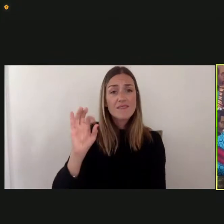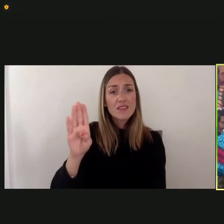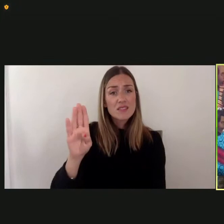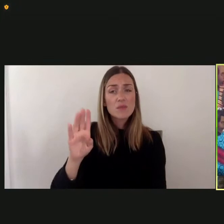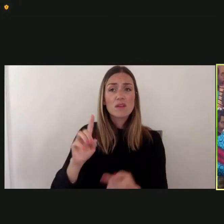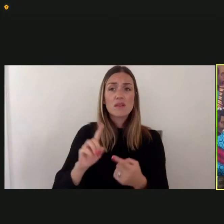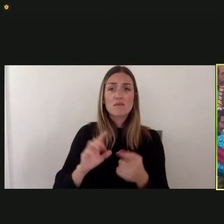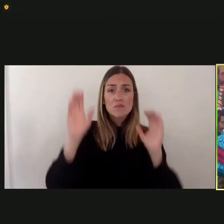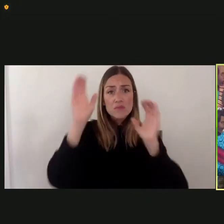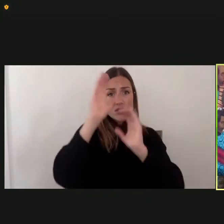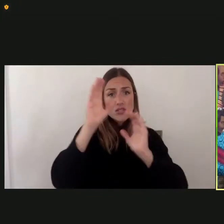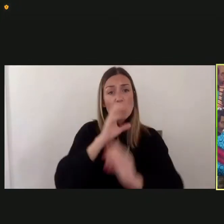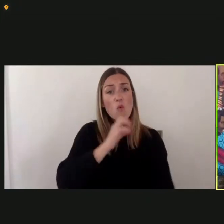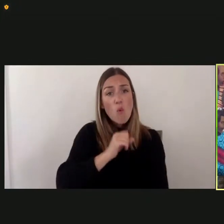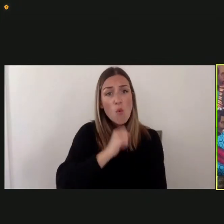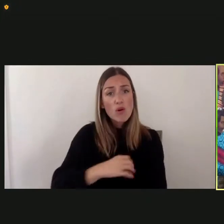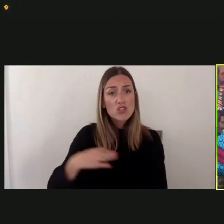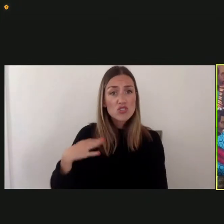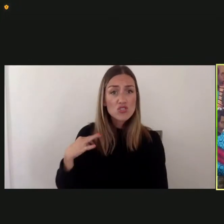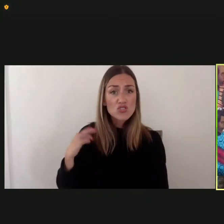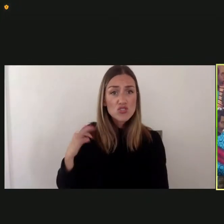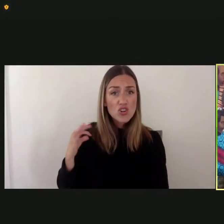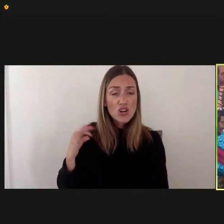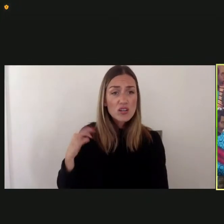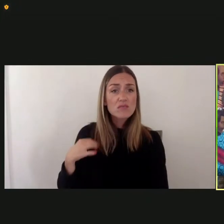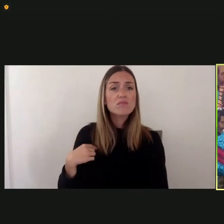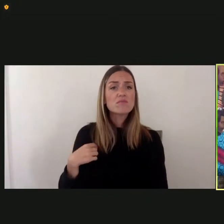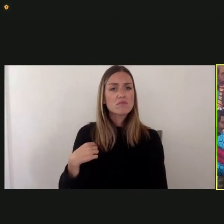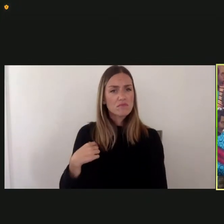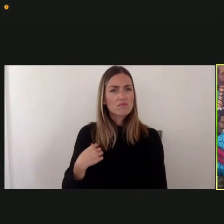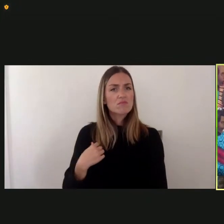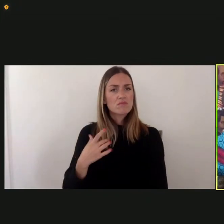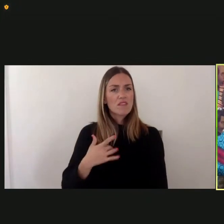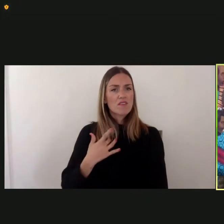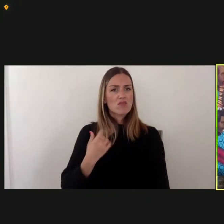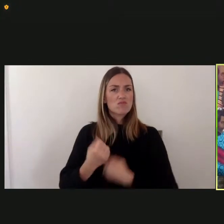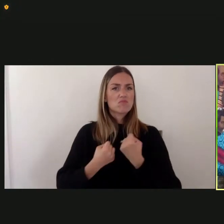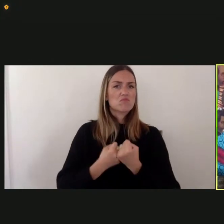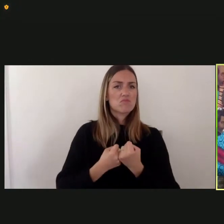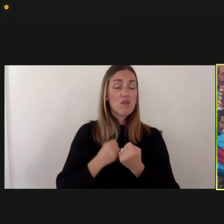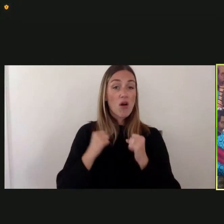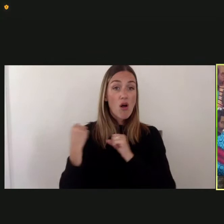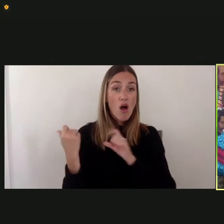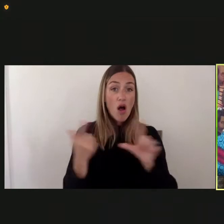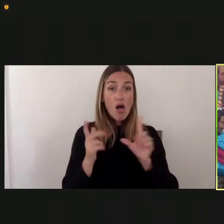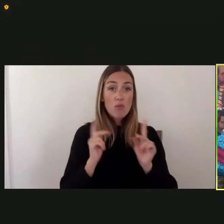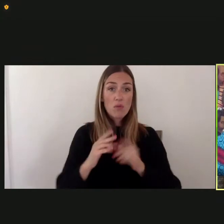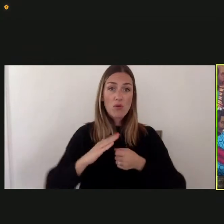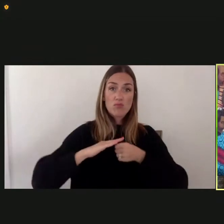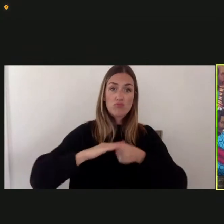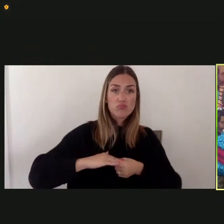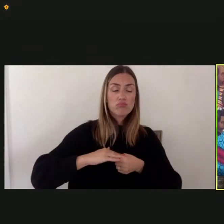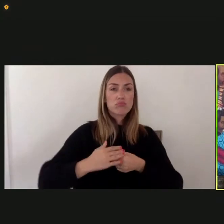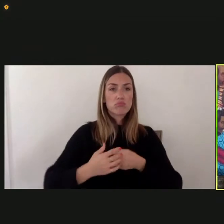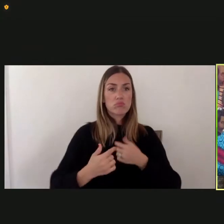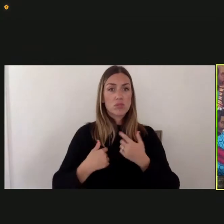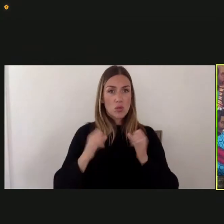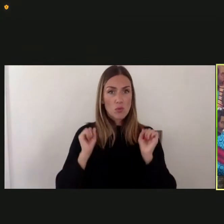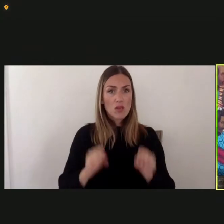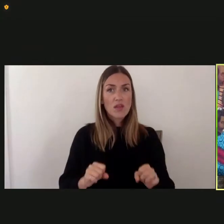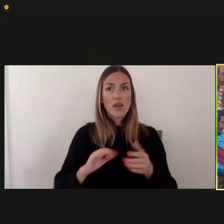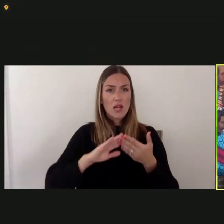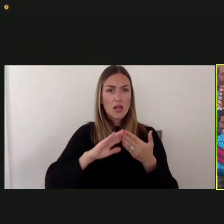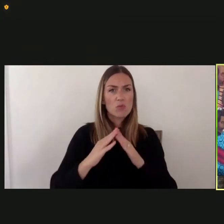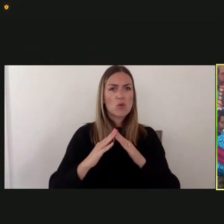a search for orange shirt. Let's stand in solidarity with all those who have been marginalized so we can build up our